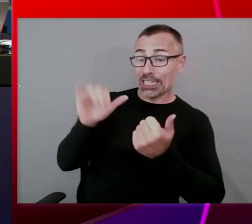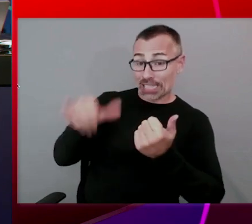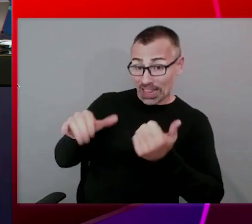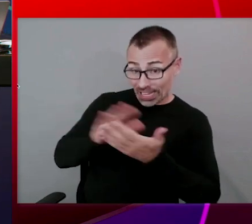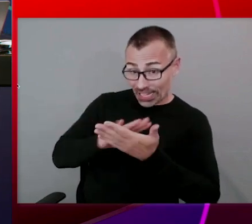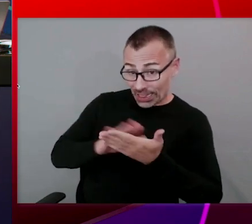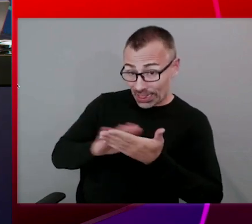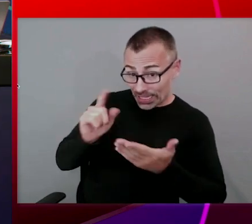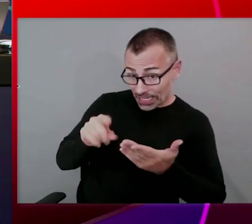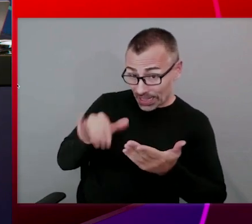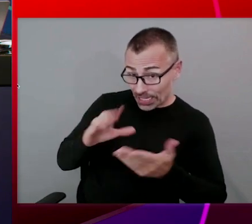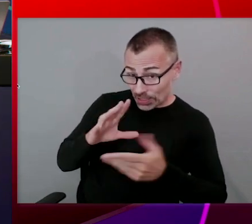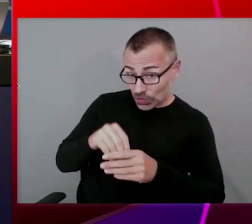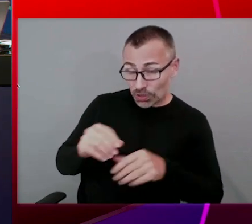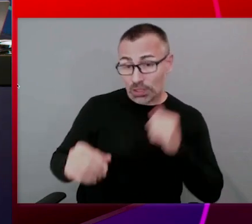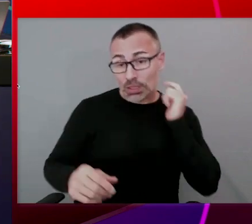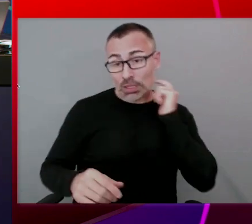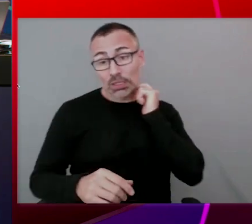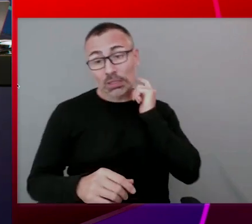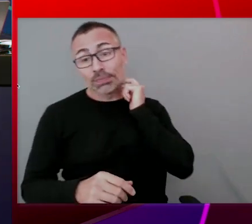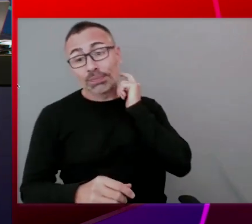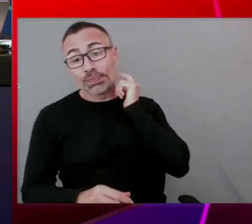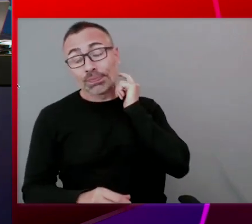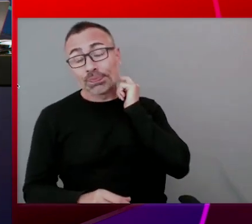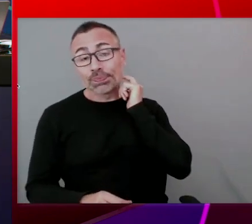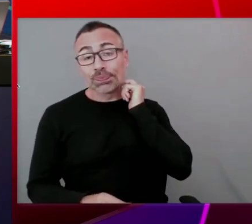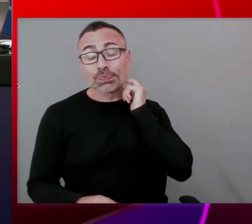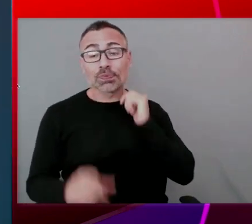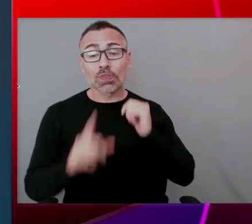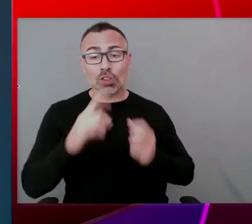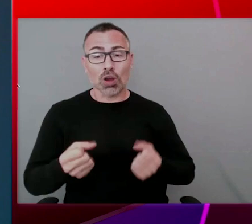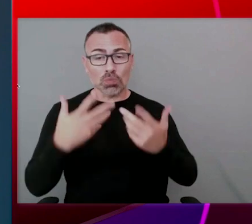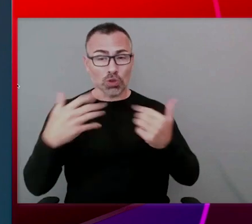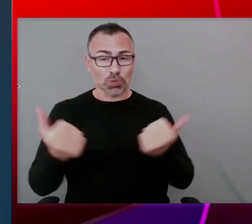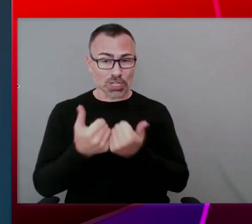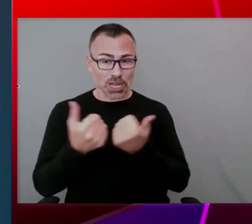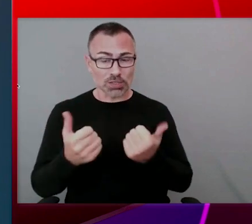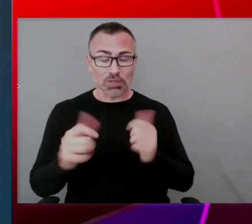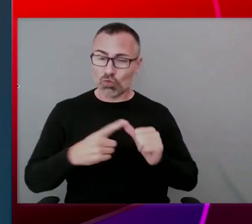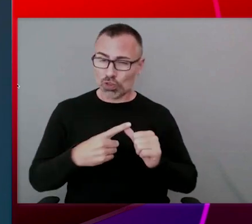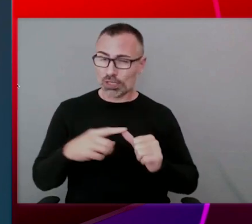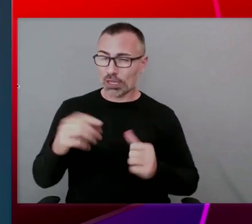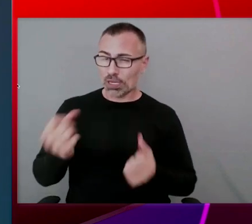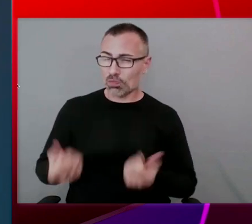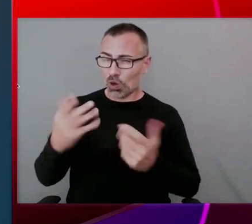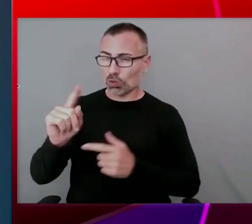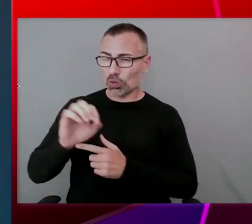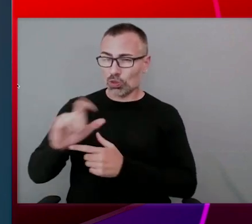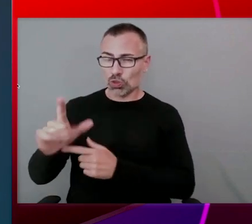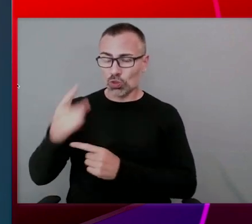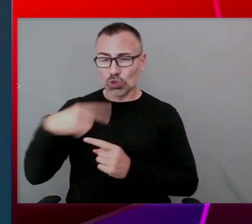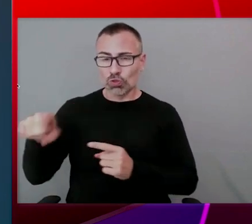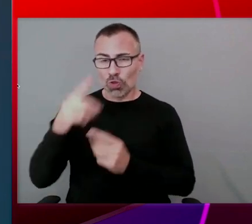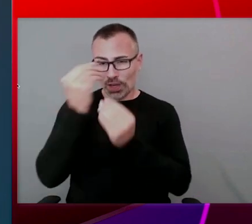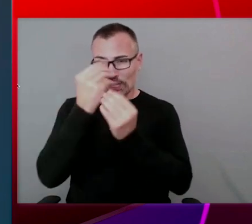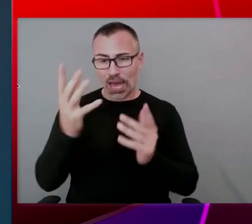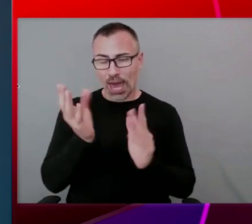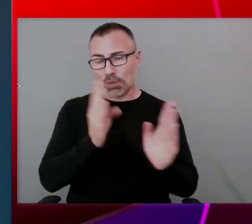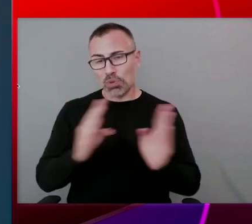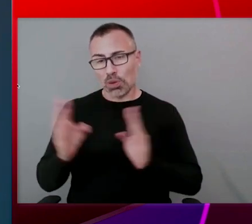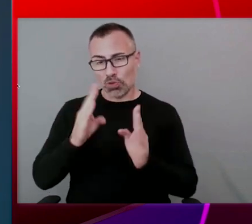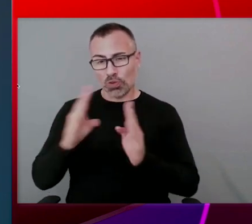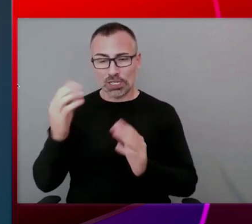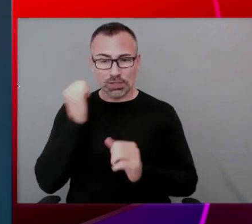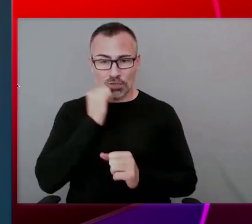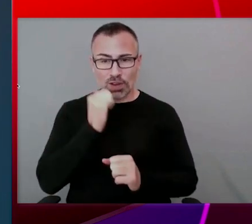yes. Good? So multiple challenges, right? First of all, there's multiple tools that you need to use normally for data preparation, which require you to learn